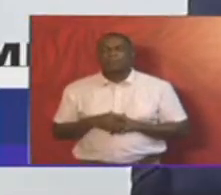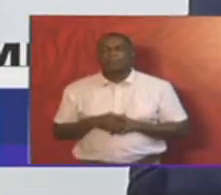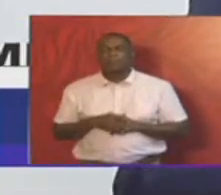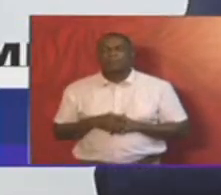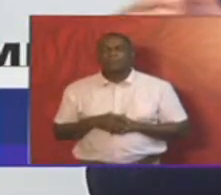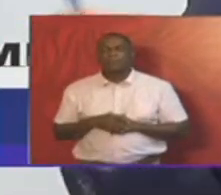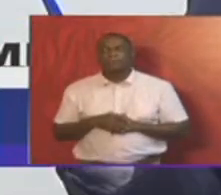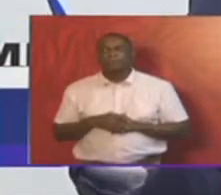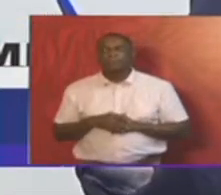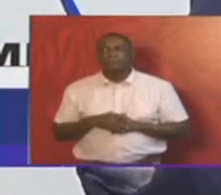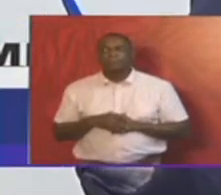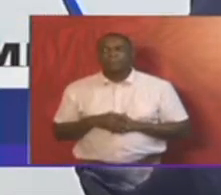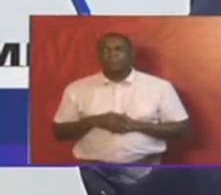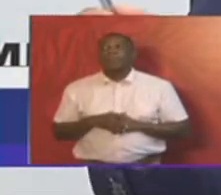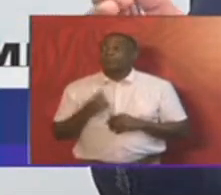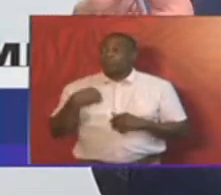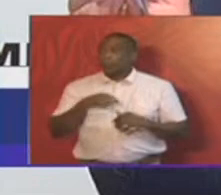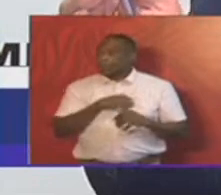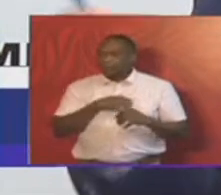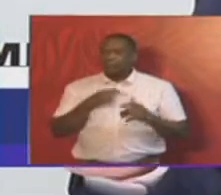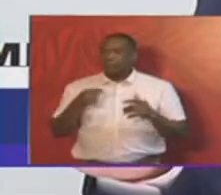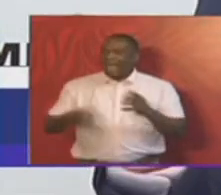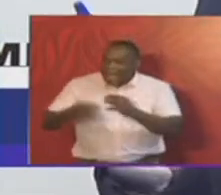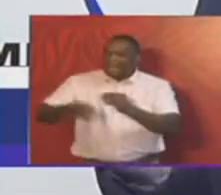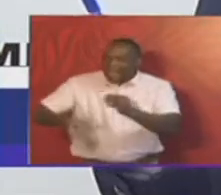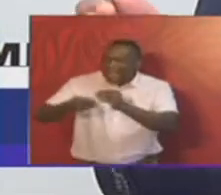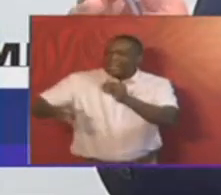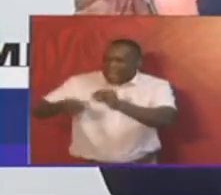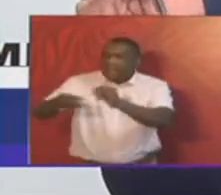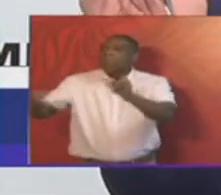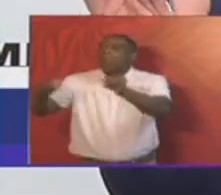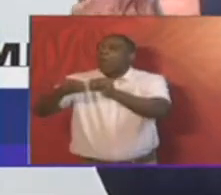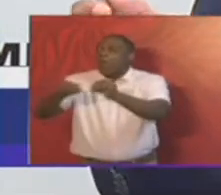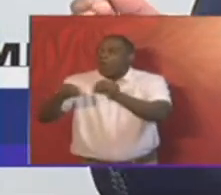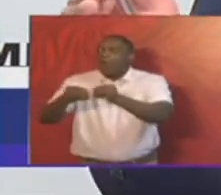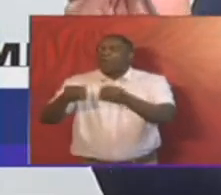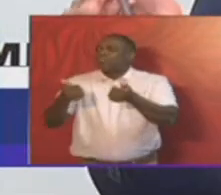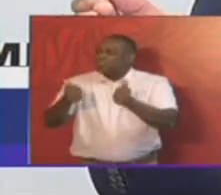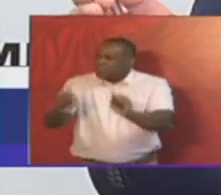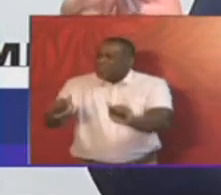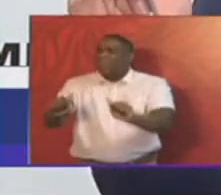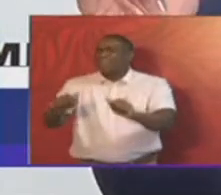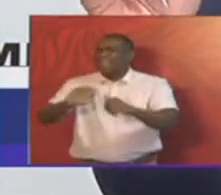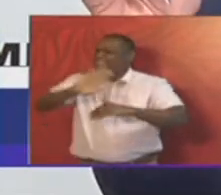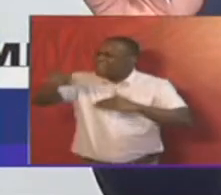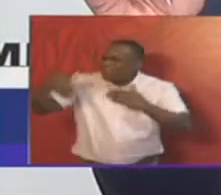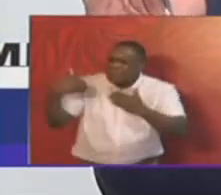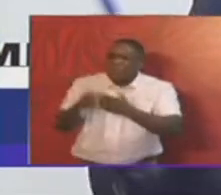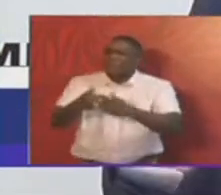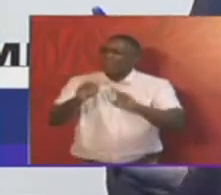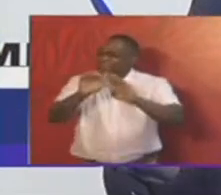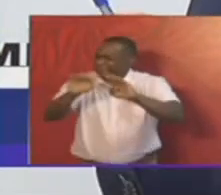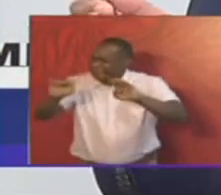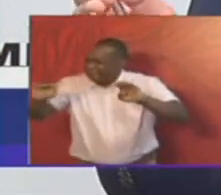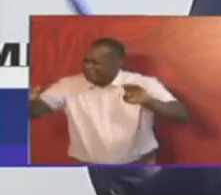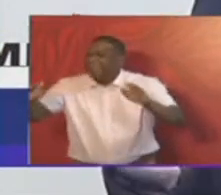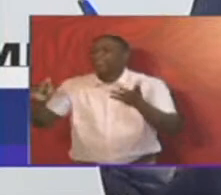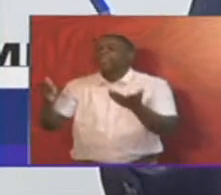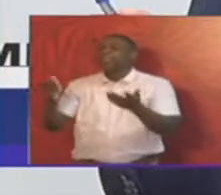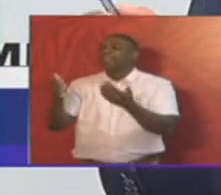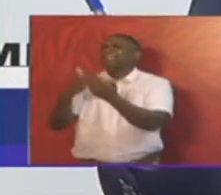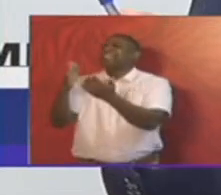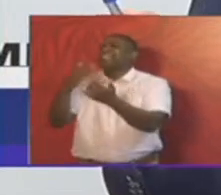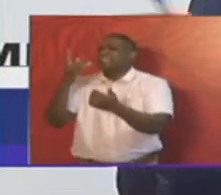will expand the reach to make sure that we add this 100,000